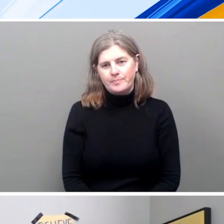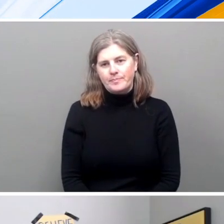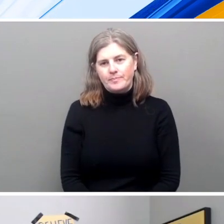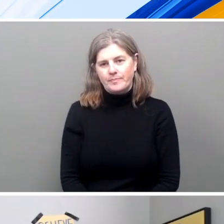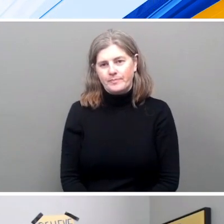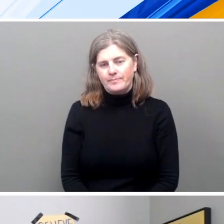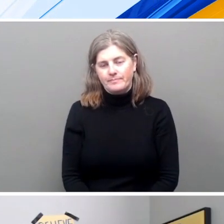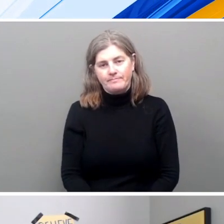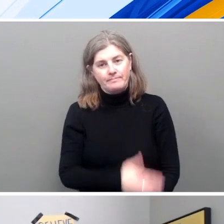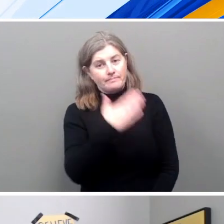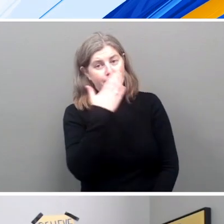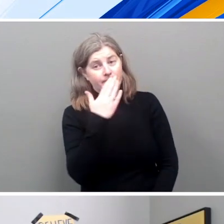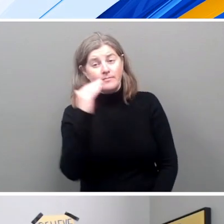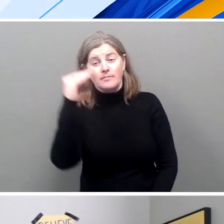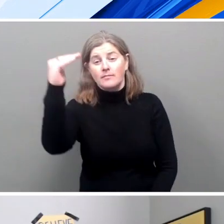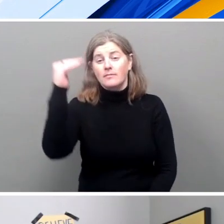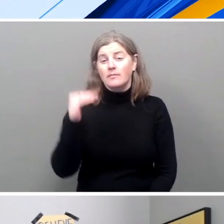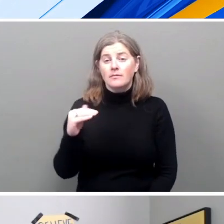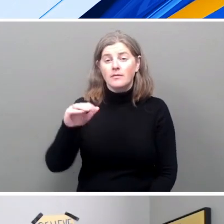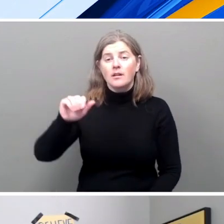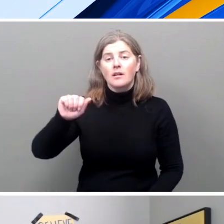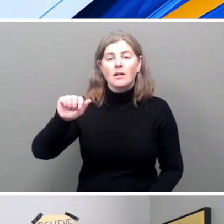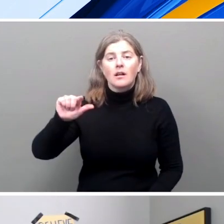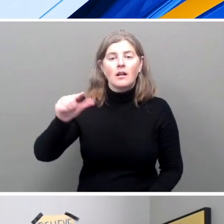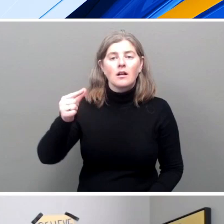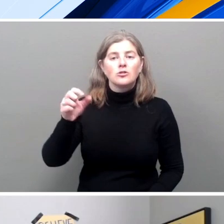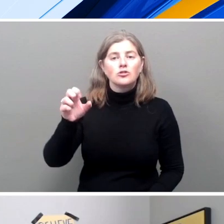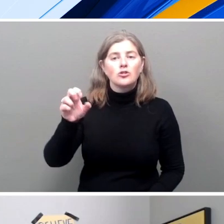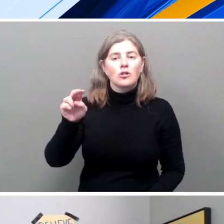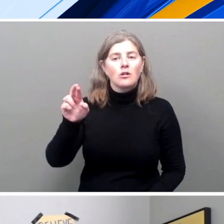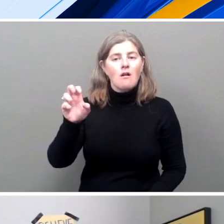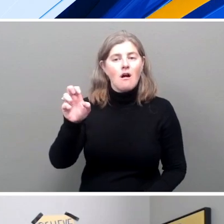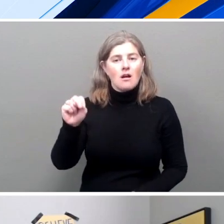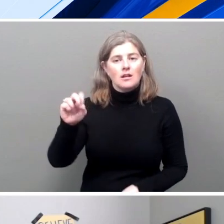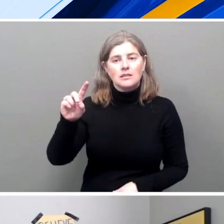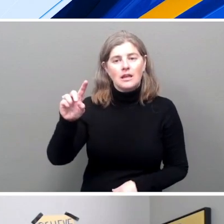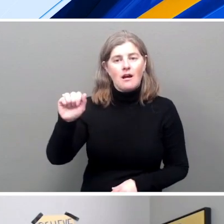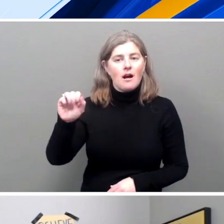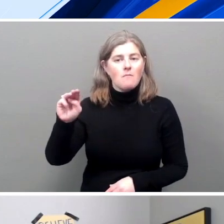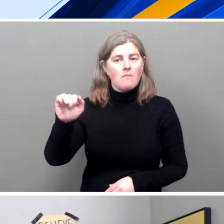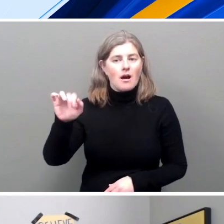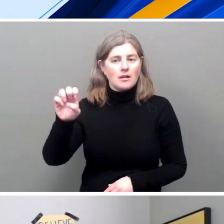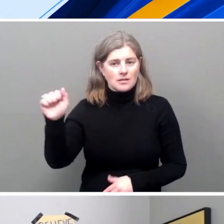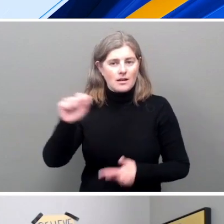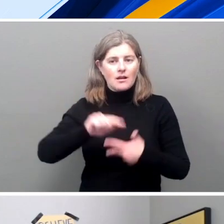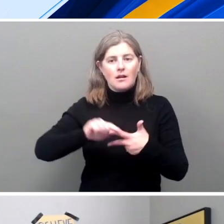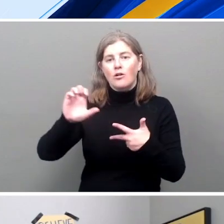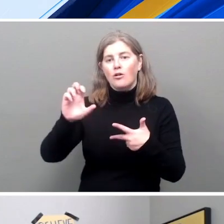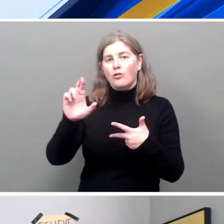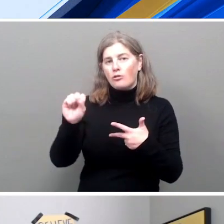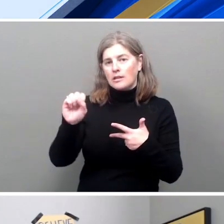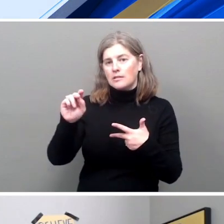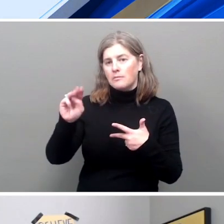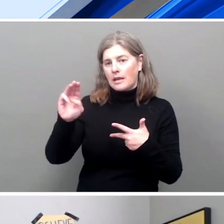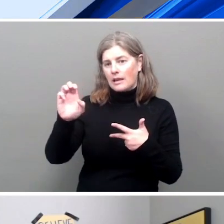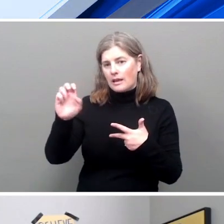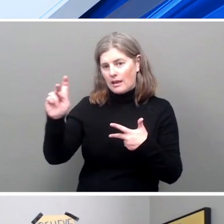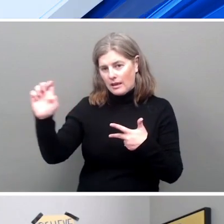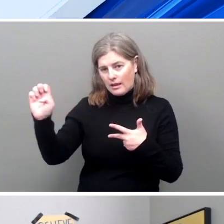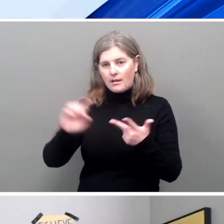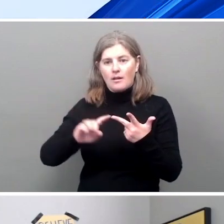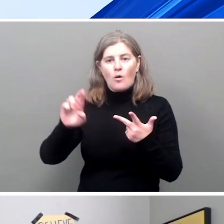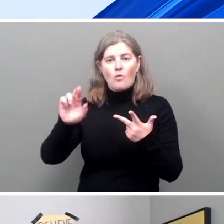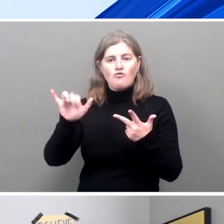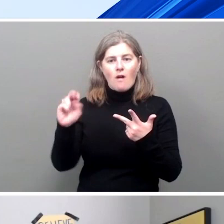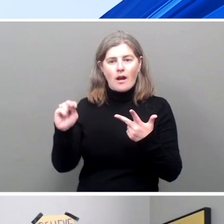Thank you. Next, we will turn to Algernon Damassa, followed by Chris McKee, followed by Ryan Botel. Algernon,